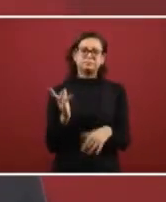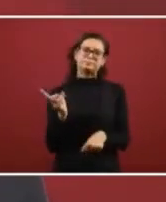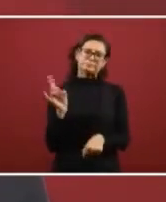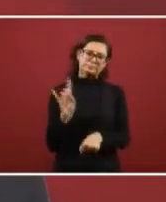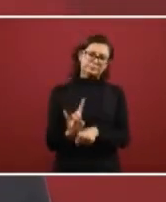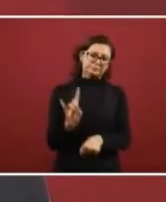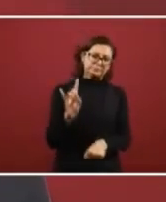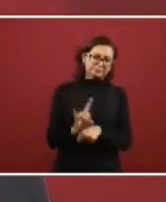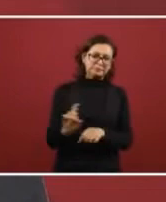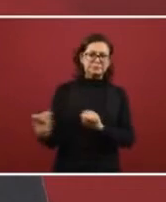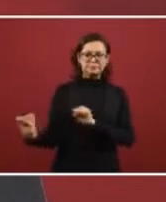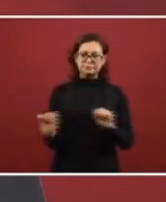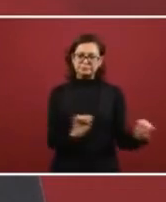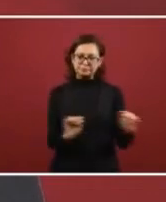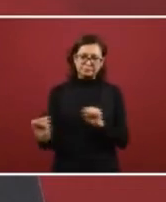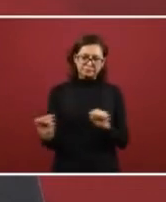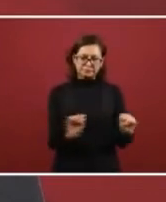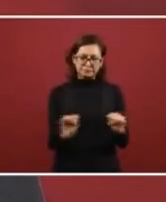in a